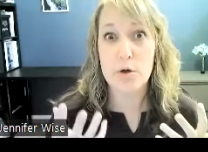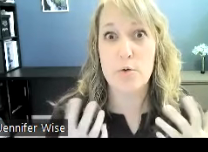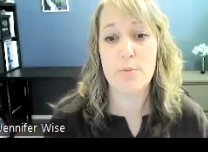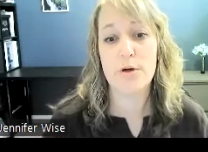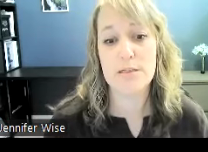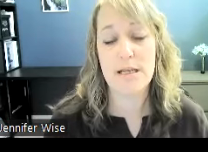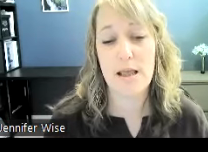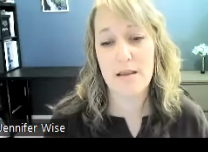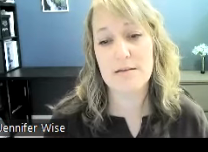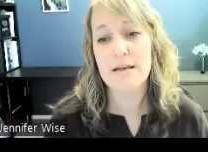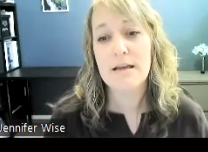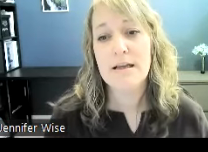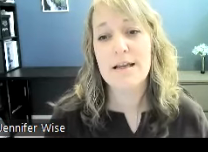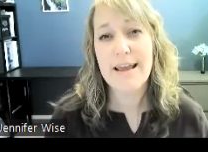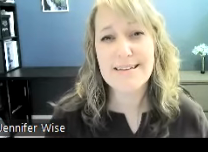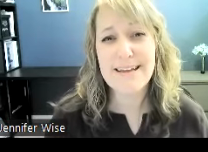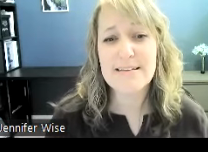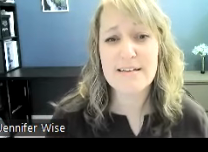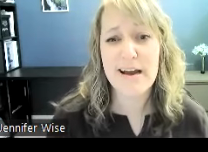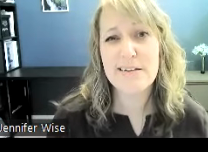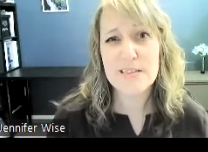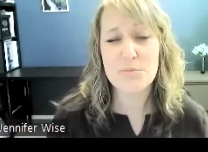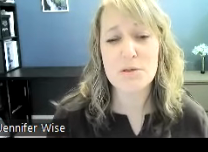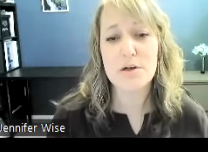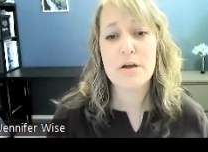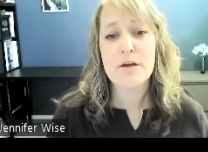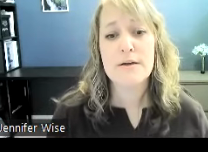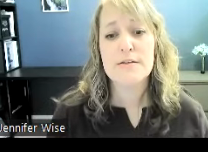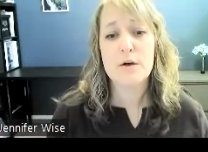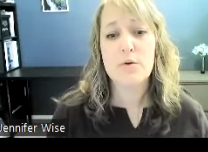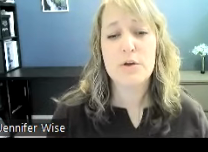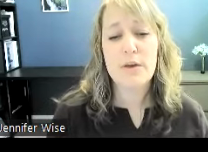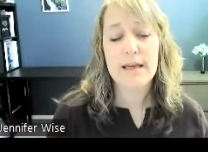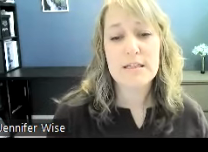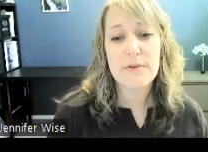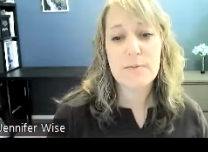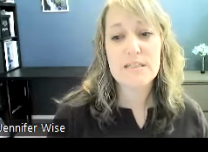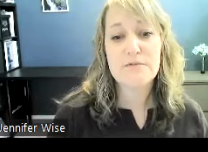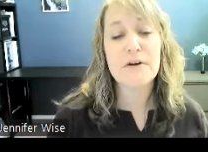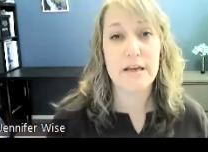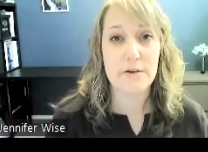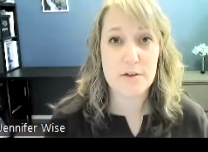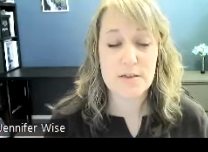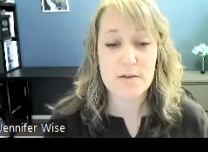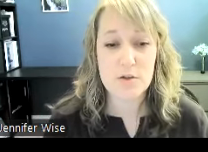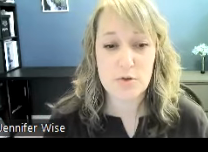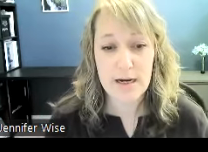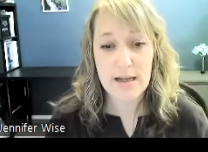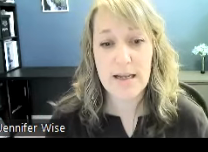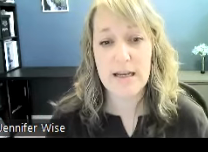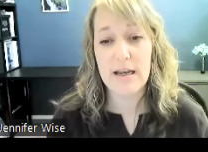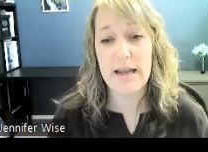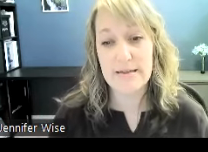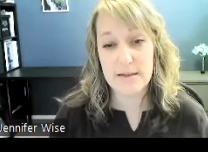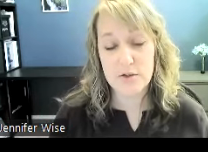understandable. You know who the person is. In ASL, it's kind of similar. So you can develop different characters in the